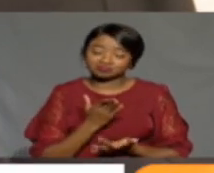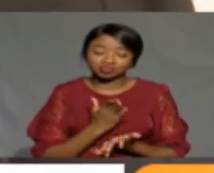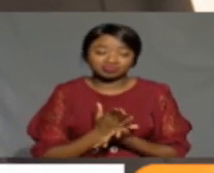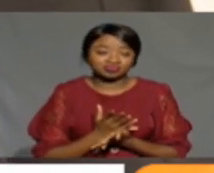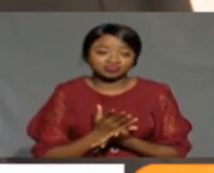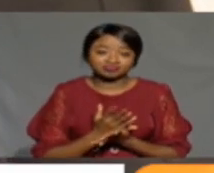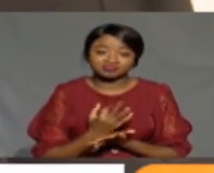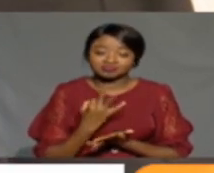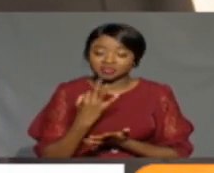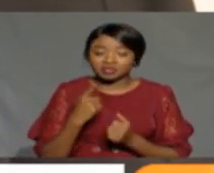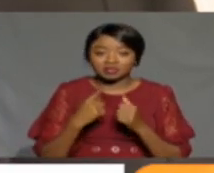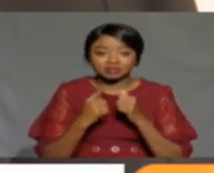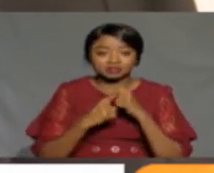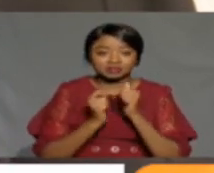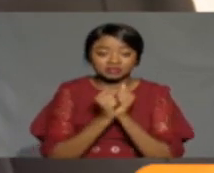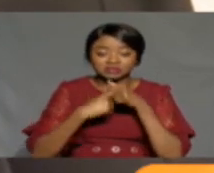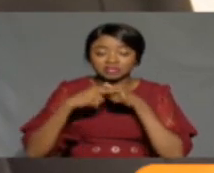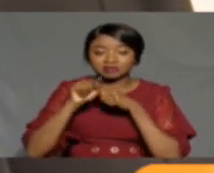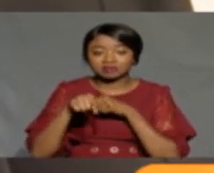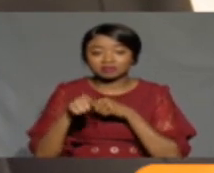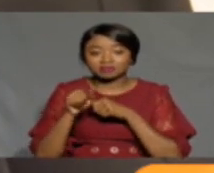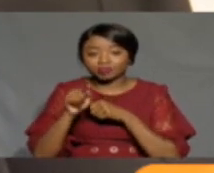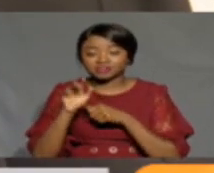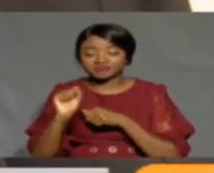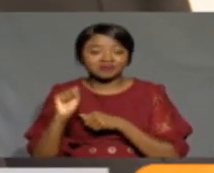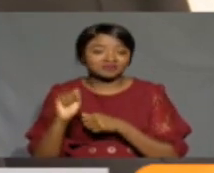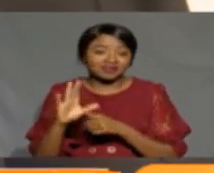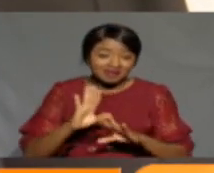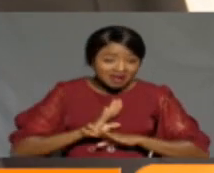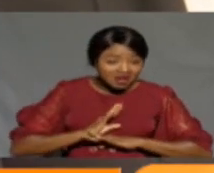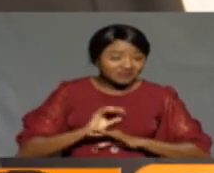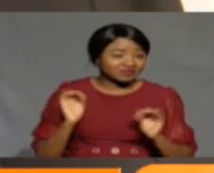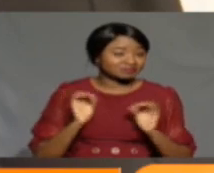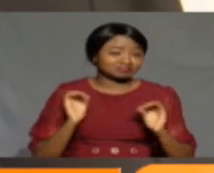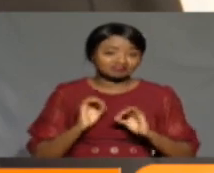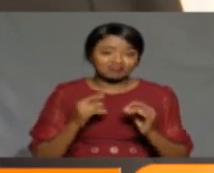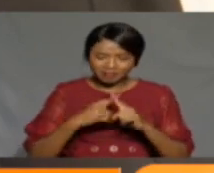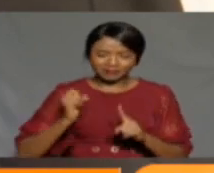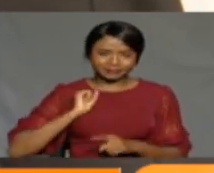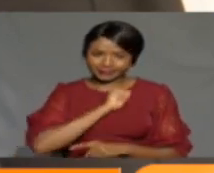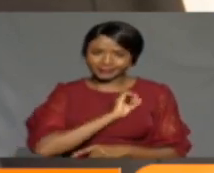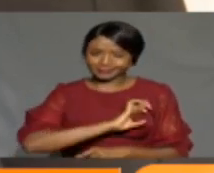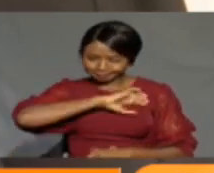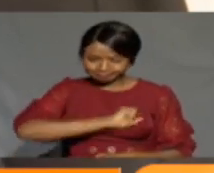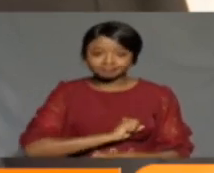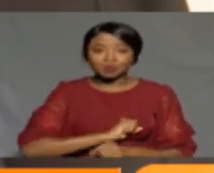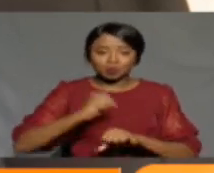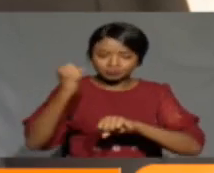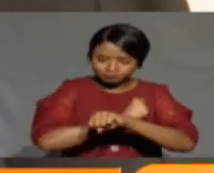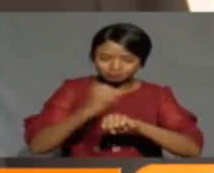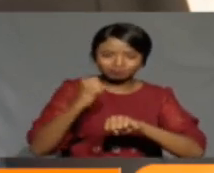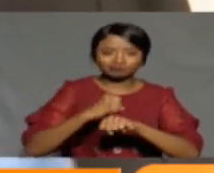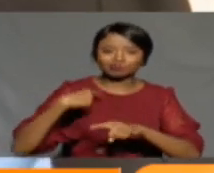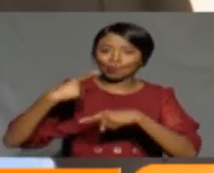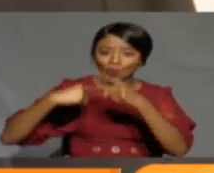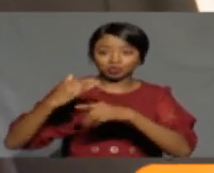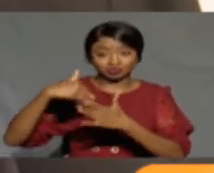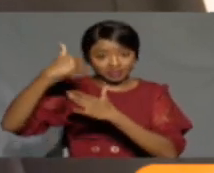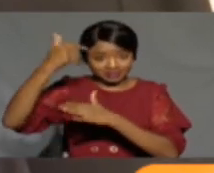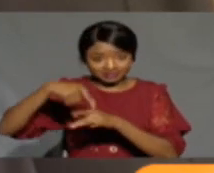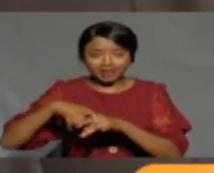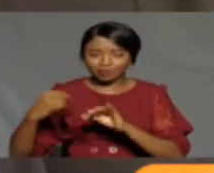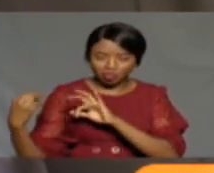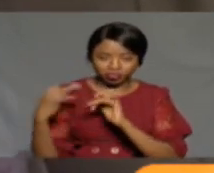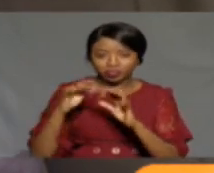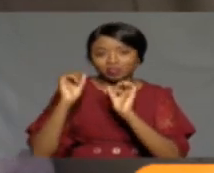progress, and the Senate will live to fight another day. The Senate will not allow the entire system of devolved government, that is